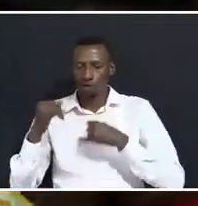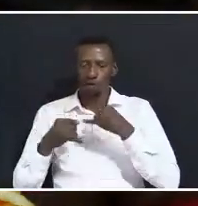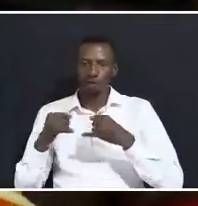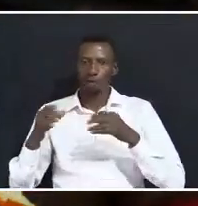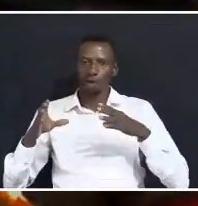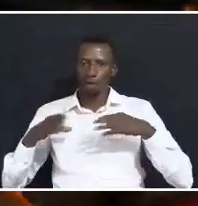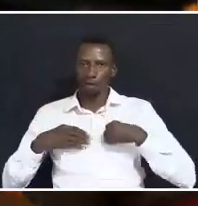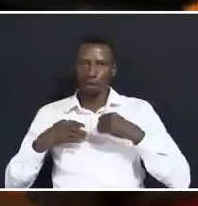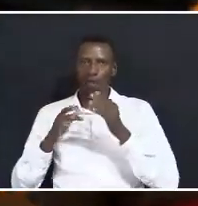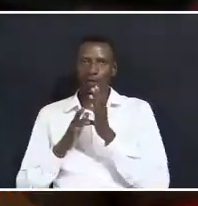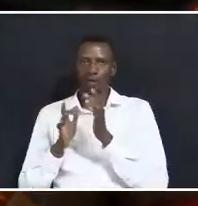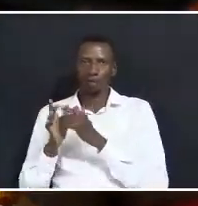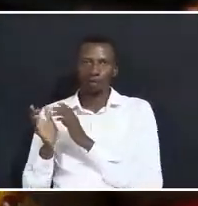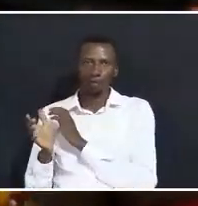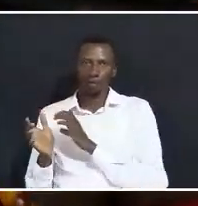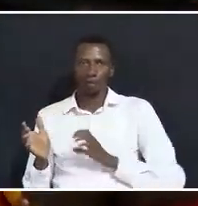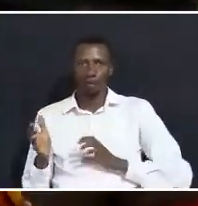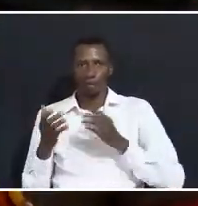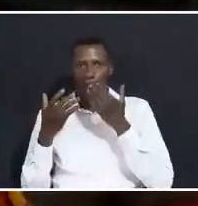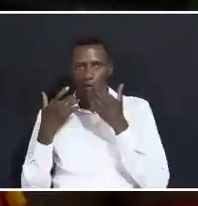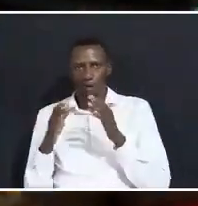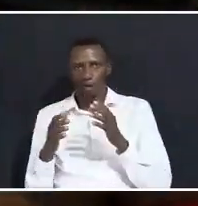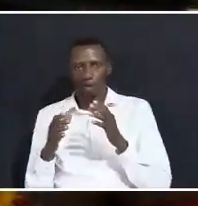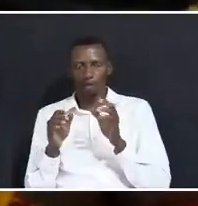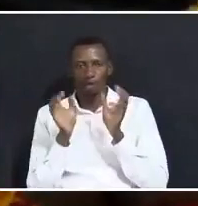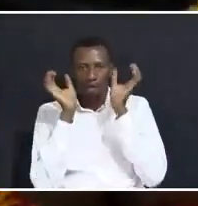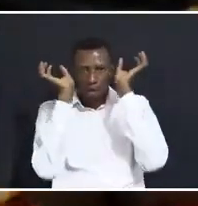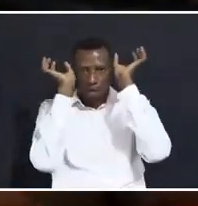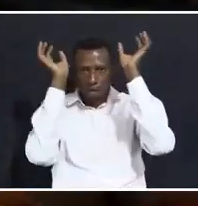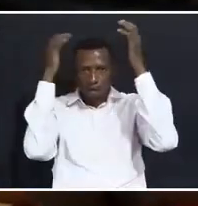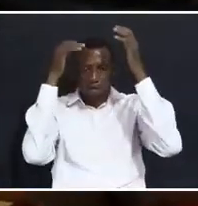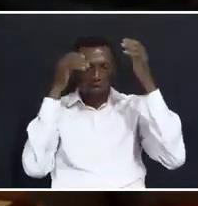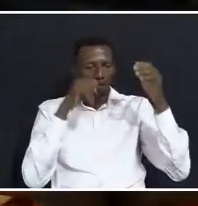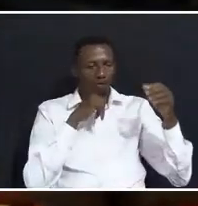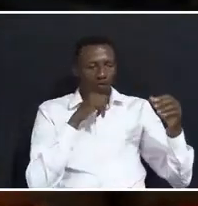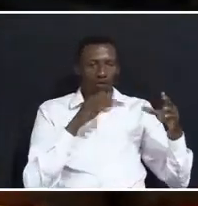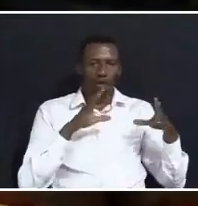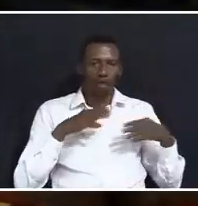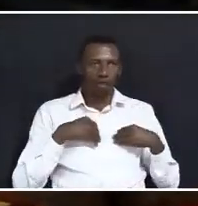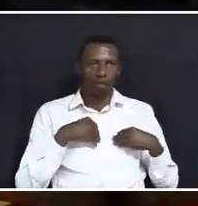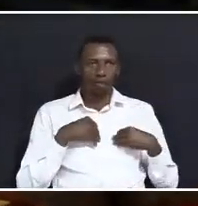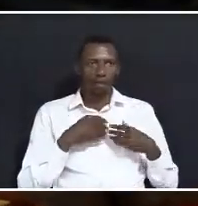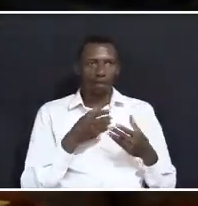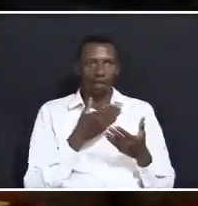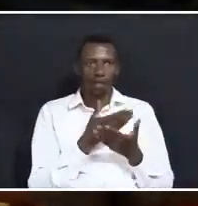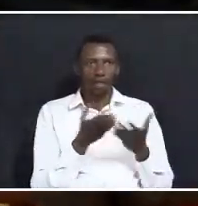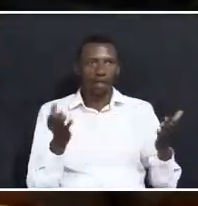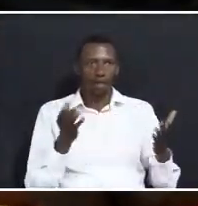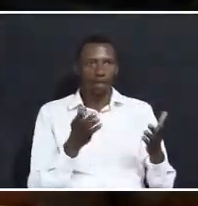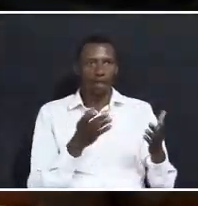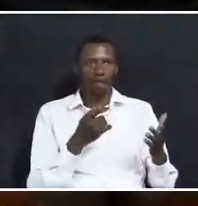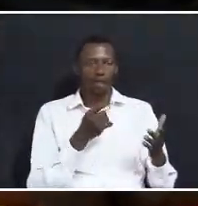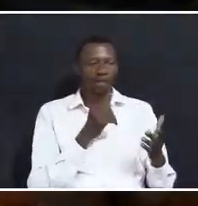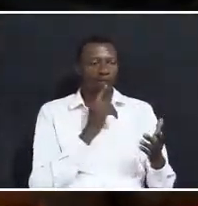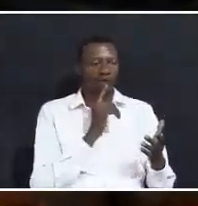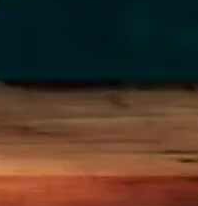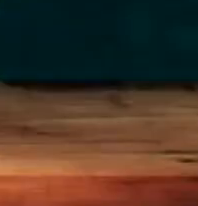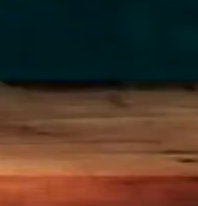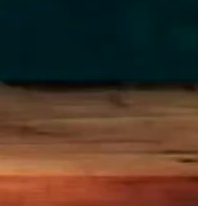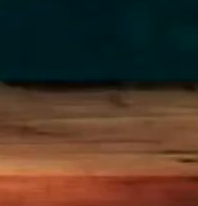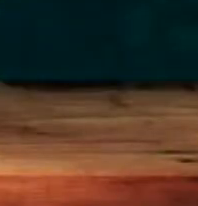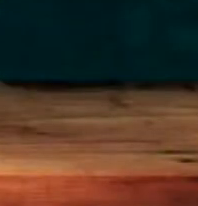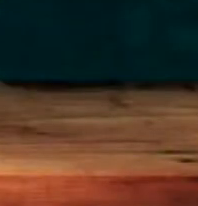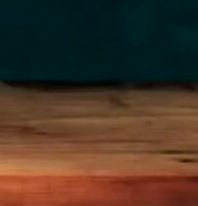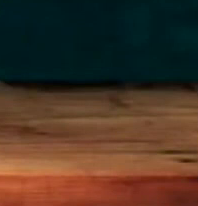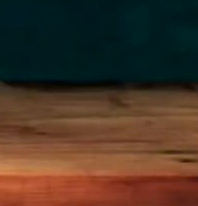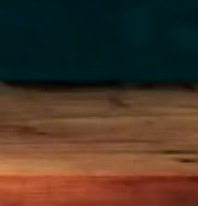Christ. The Pharisees will have nothing to do with Jesus. If anything, they tell him, rebuke your disciples.